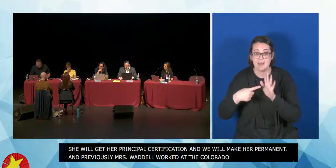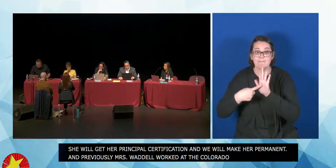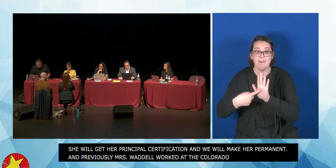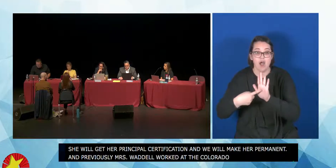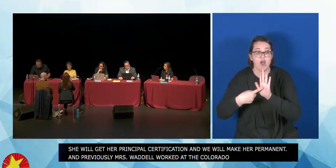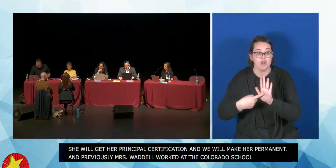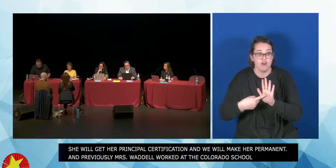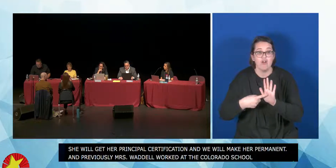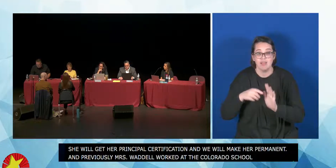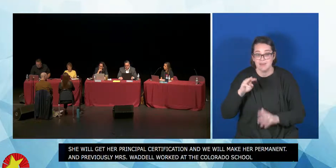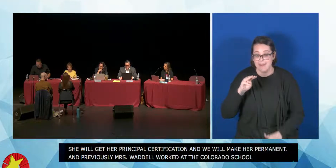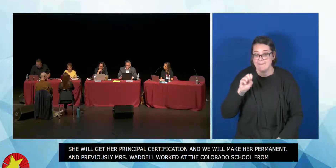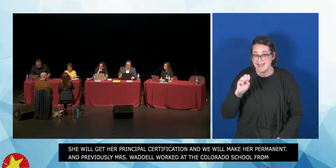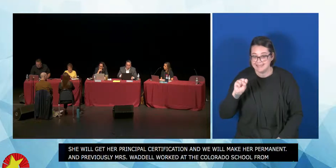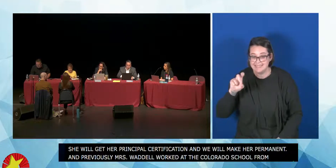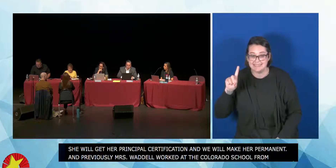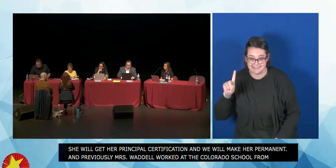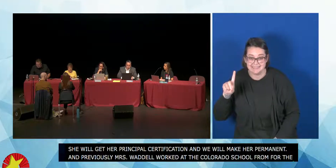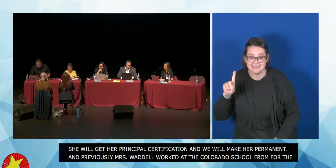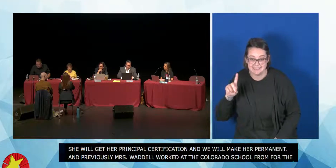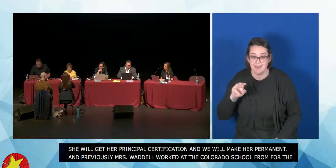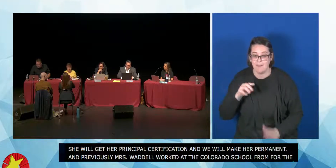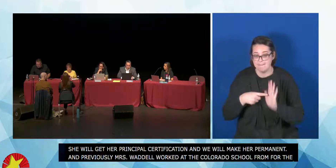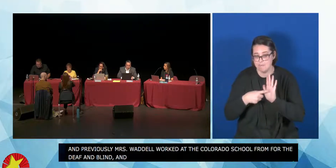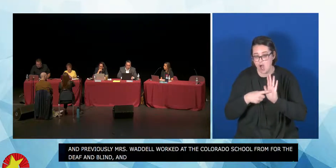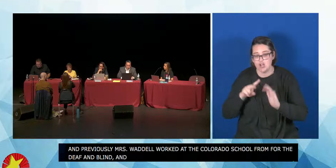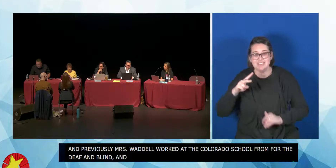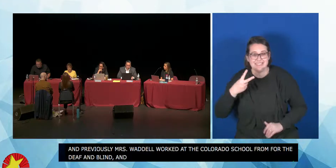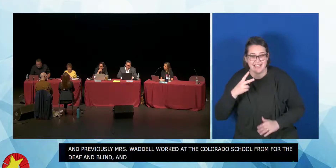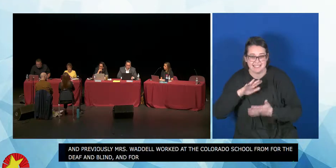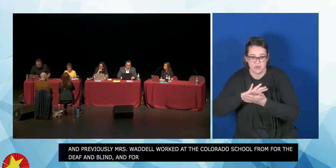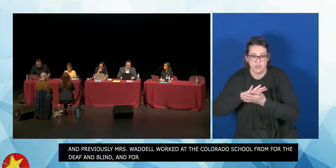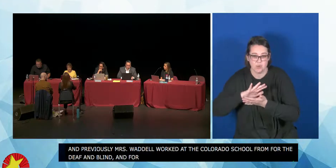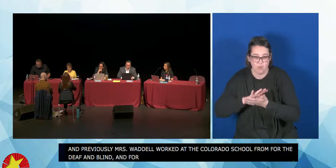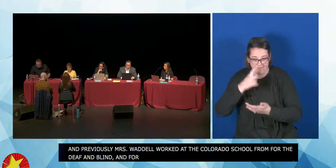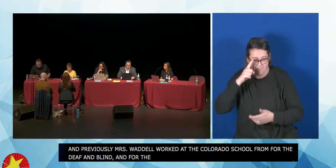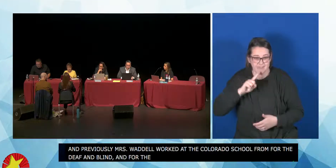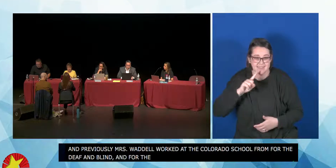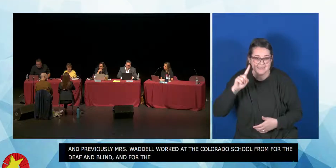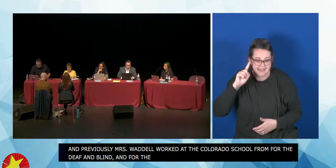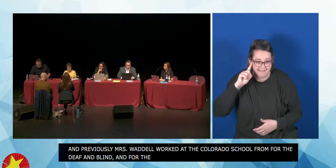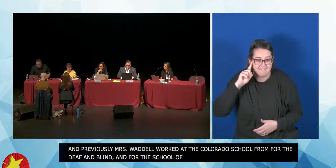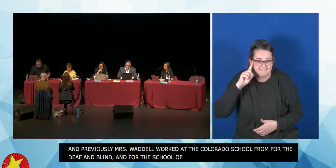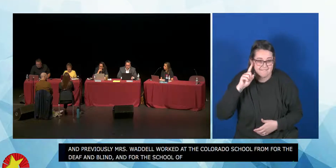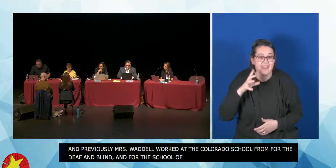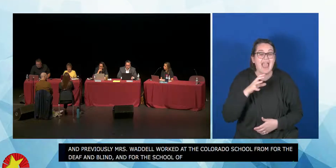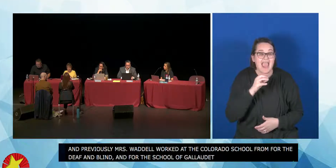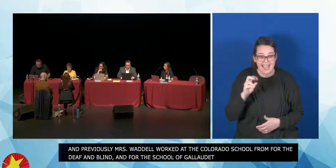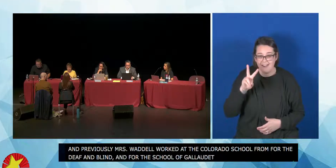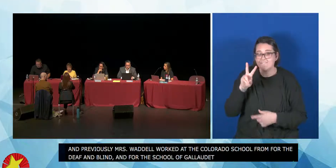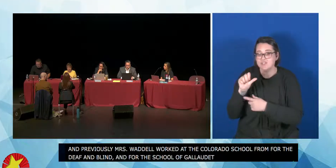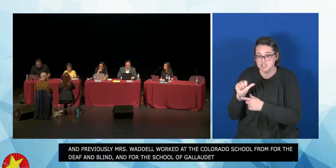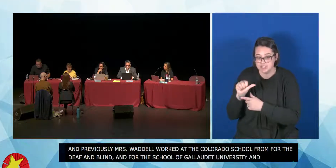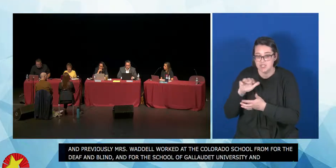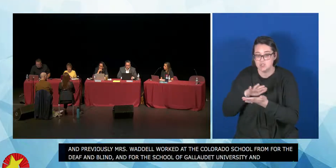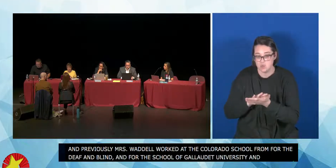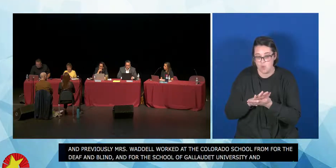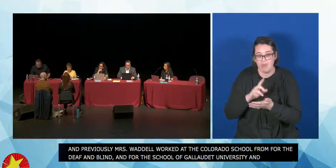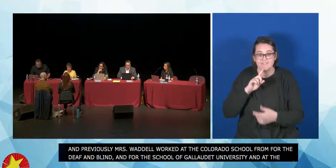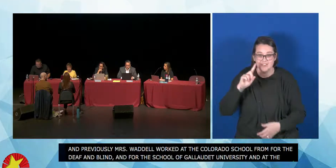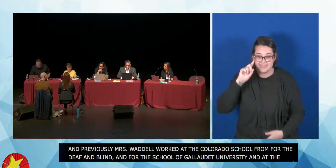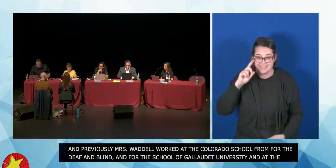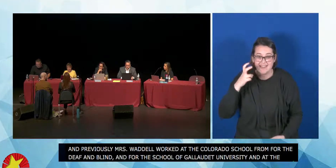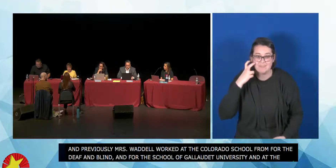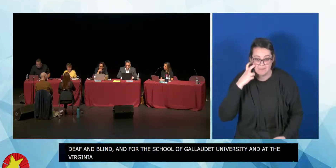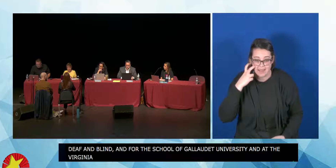for the Deaf at Gallaudet University, and at Virginia School for the Deaf Blind. Her